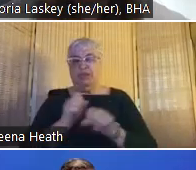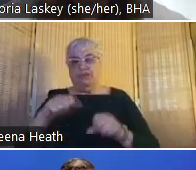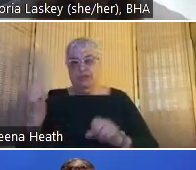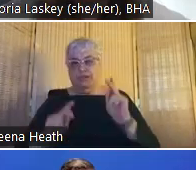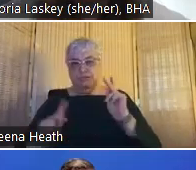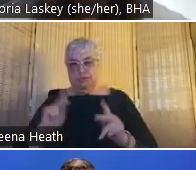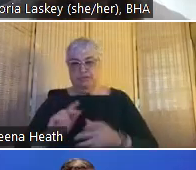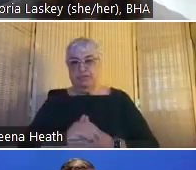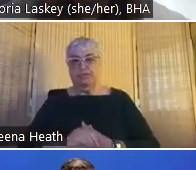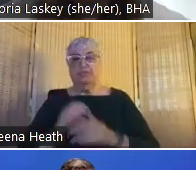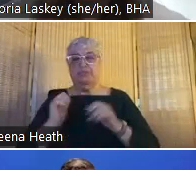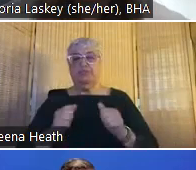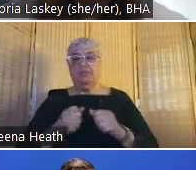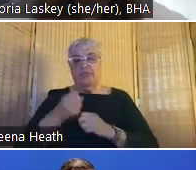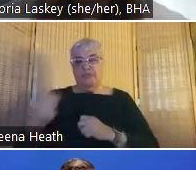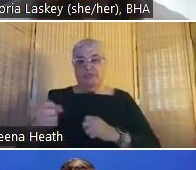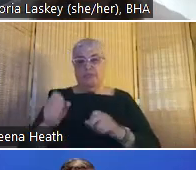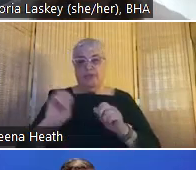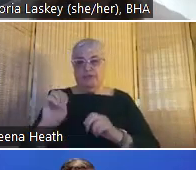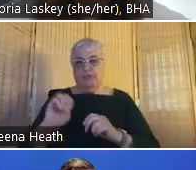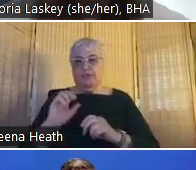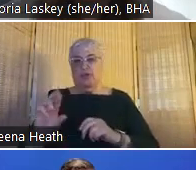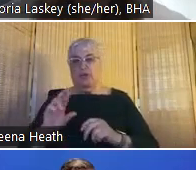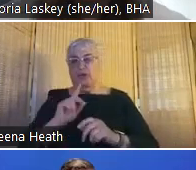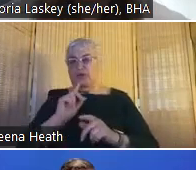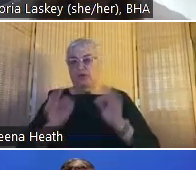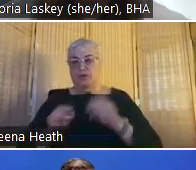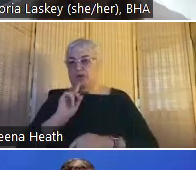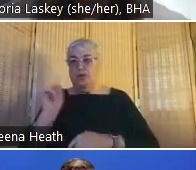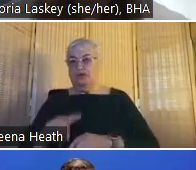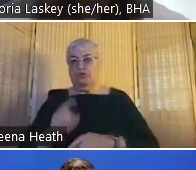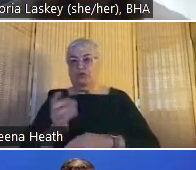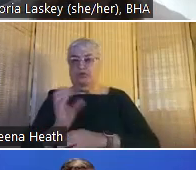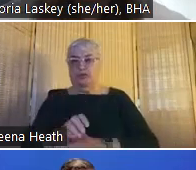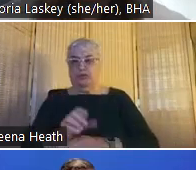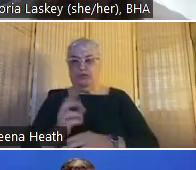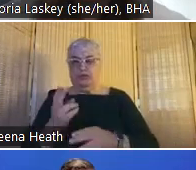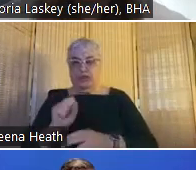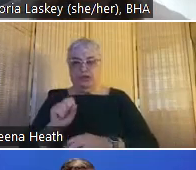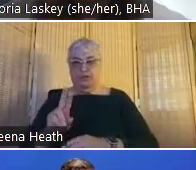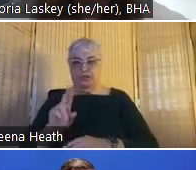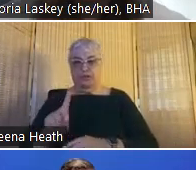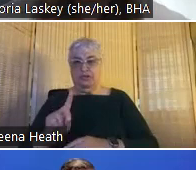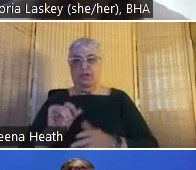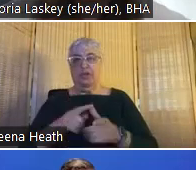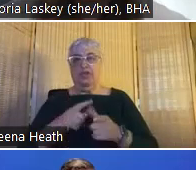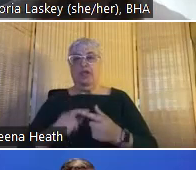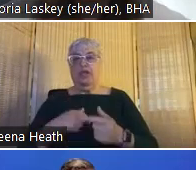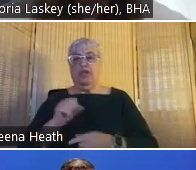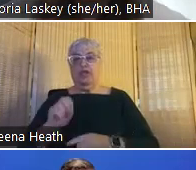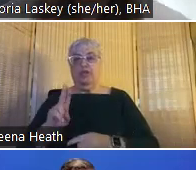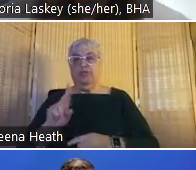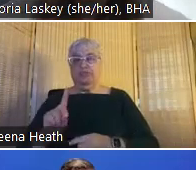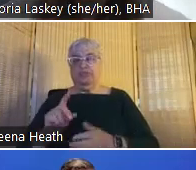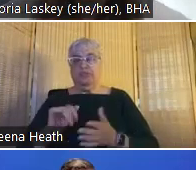others. You may be placed on an emergency or court-ordered involuntary substance use disorder commitment if your substance use disorder is